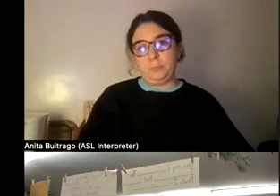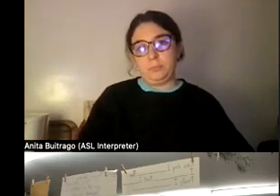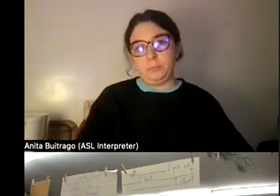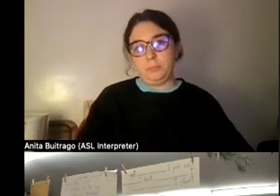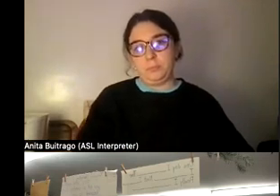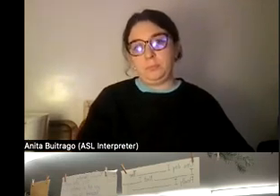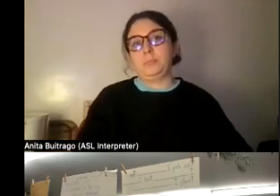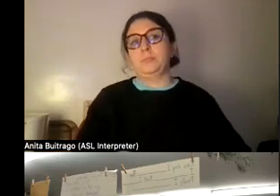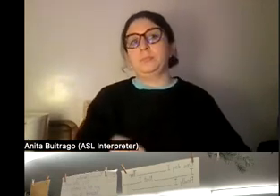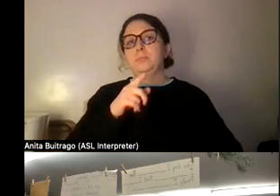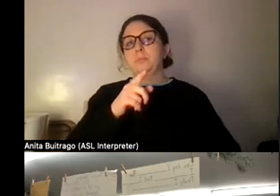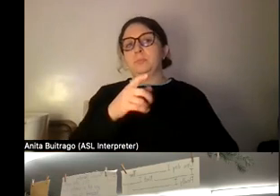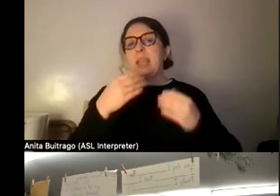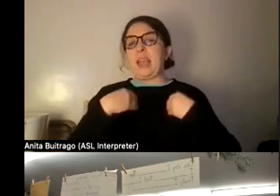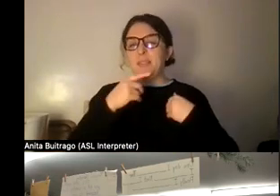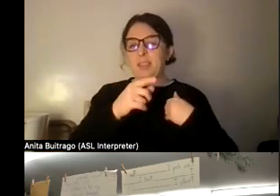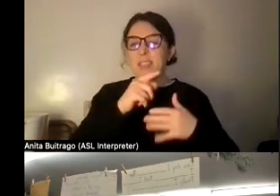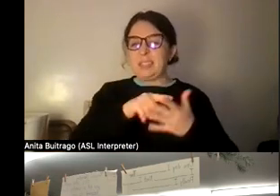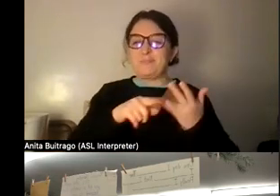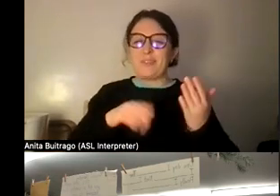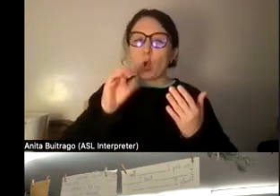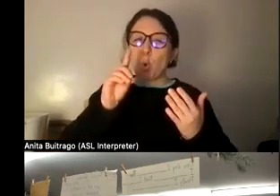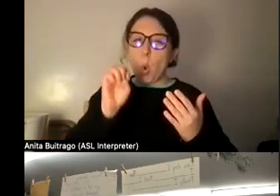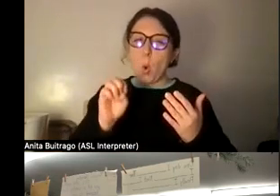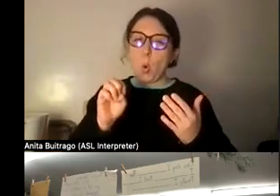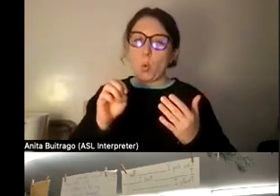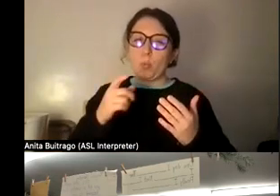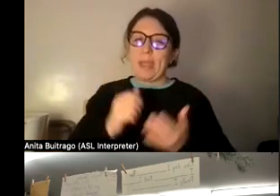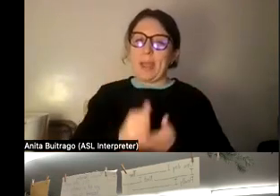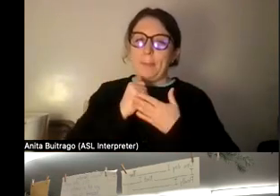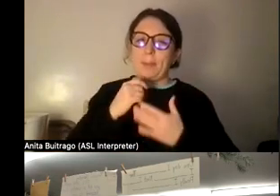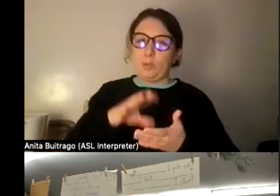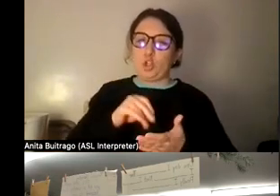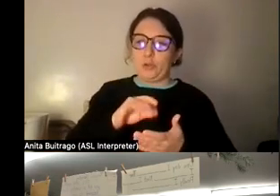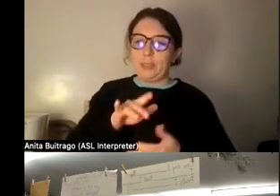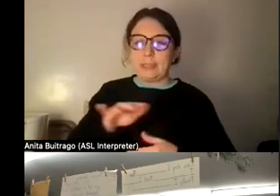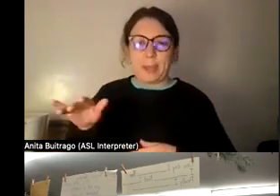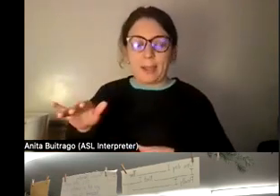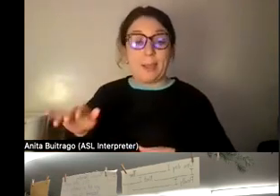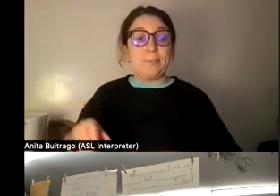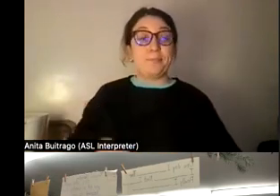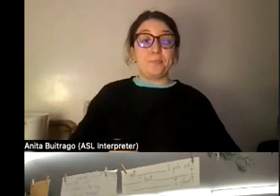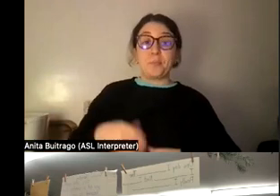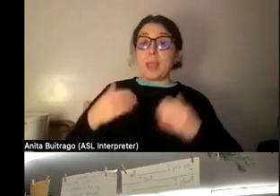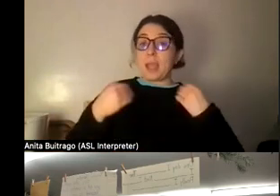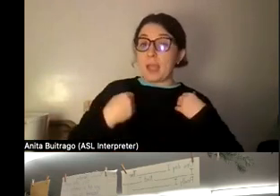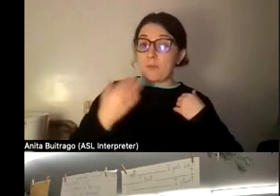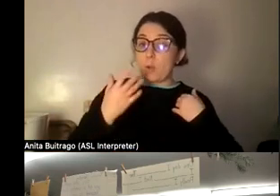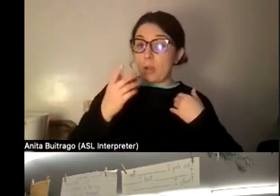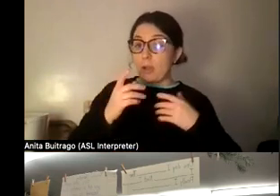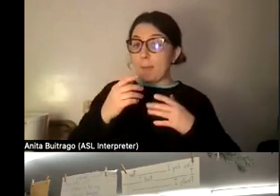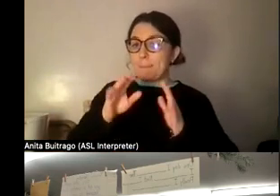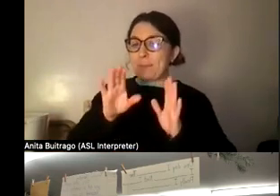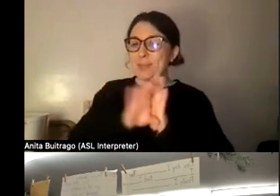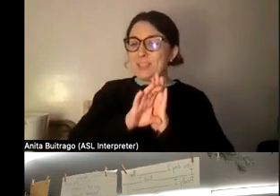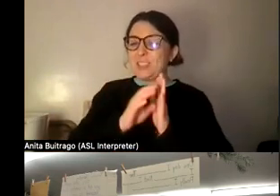spell using the code that they've been learning. So we have, I have little like pictures of little hands that